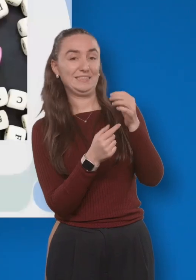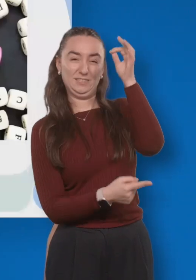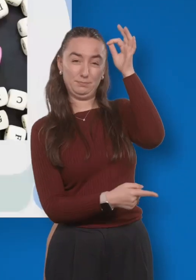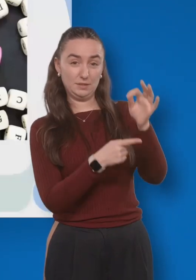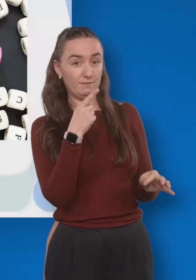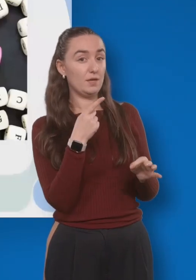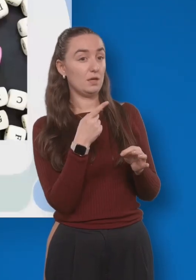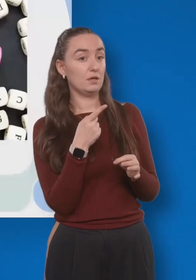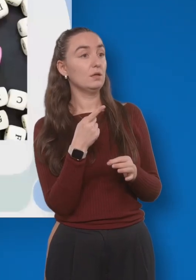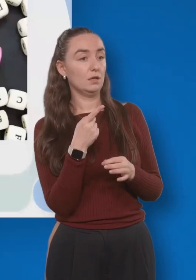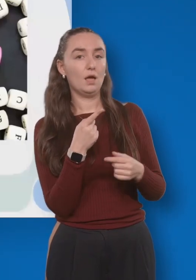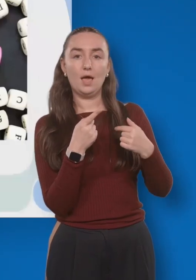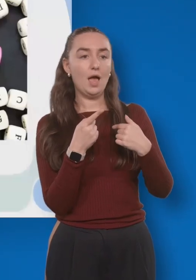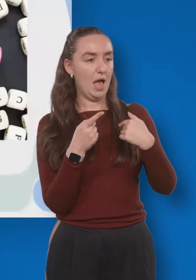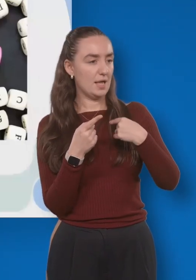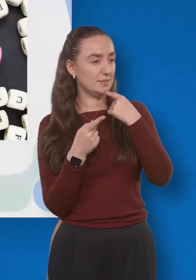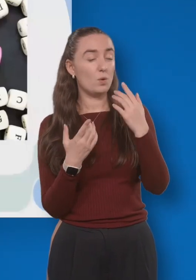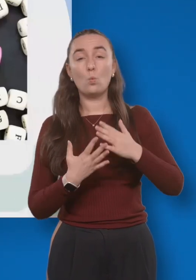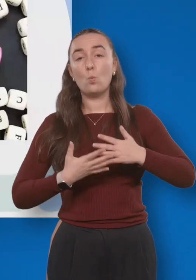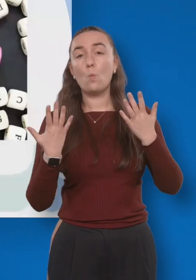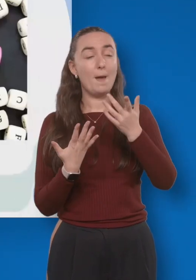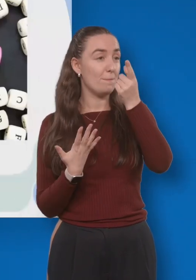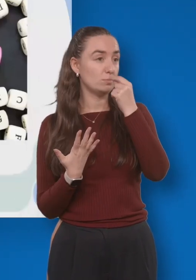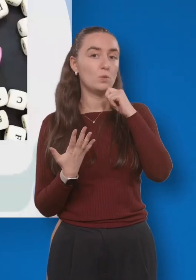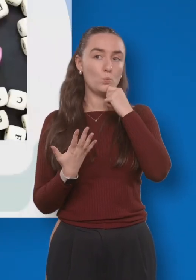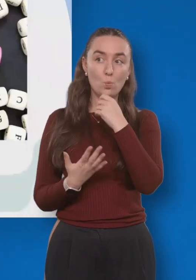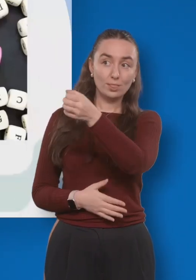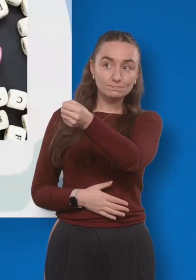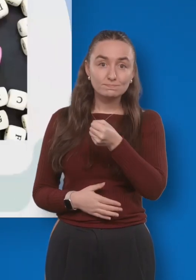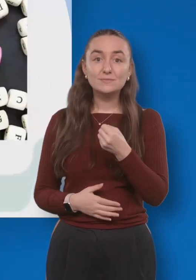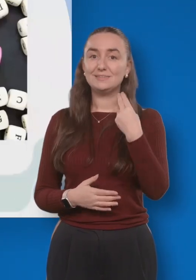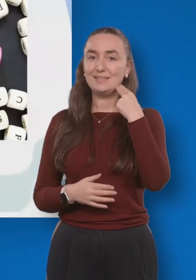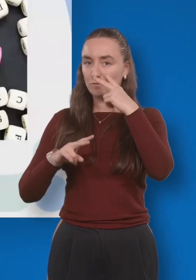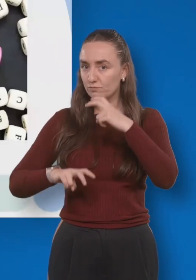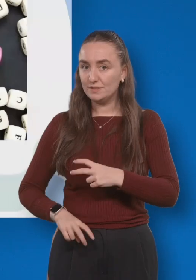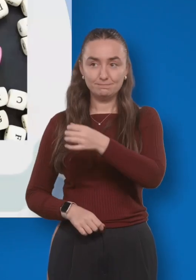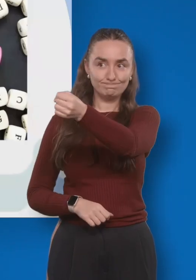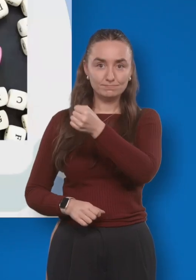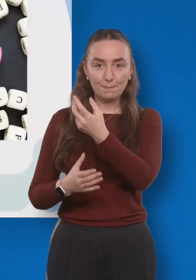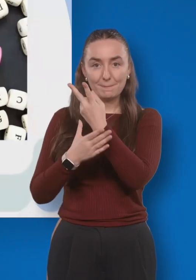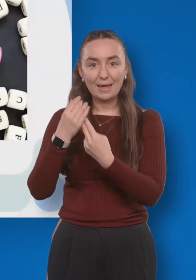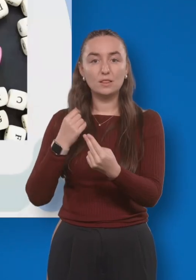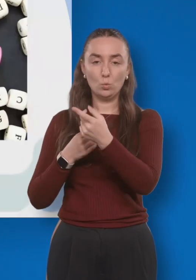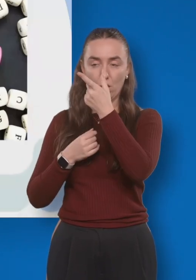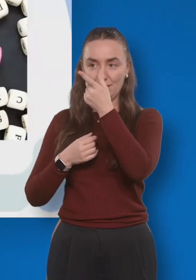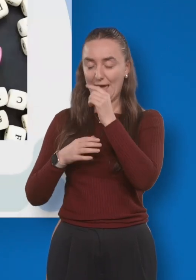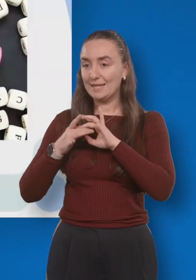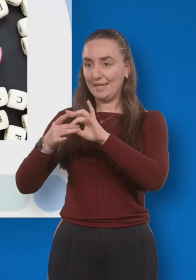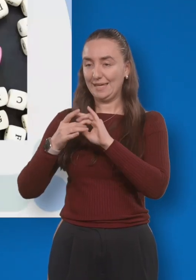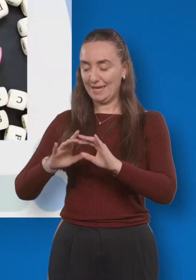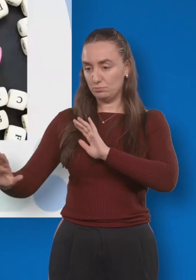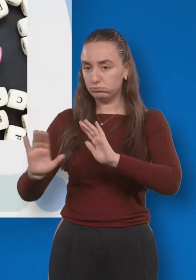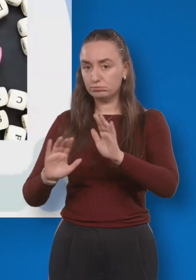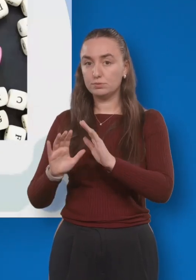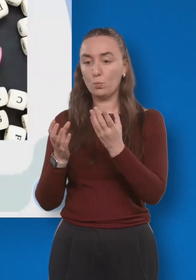say, wherever possible, I try and recruit deaf researchers or bilingual researchers, so people who can engage directly with the deaf community. So I'll be really specific